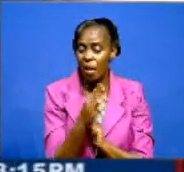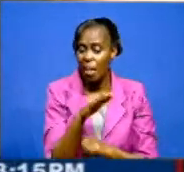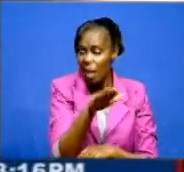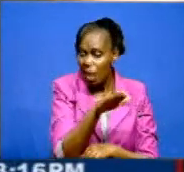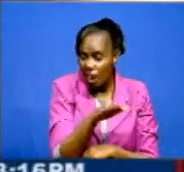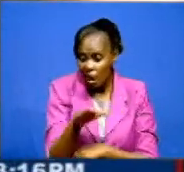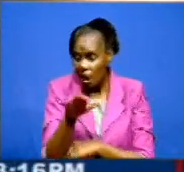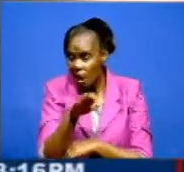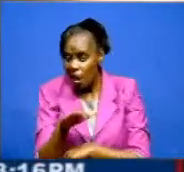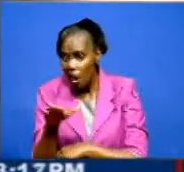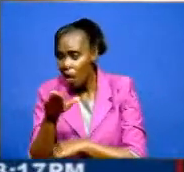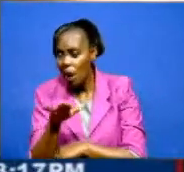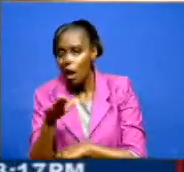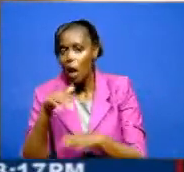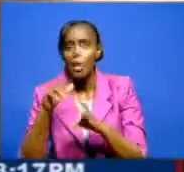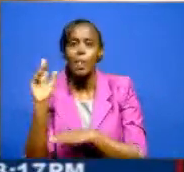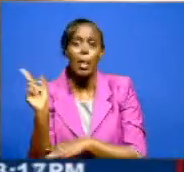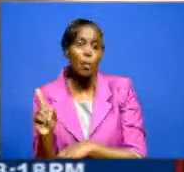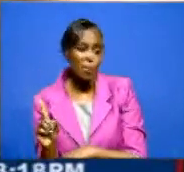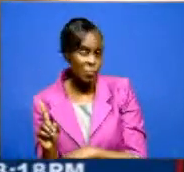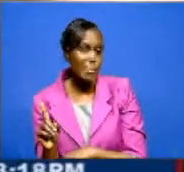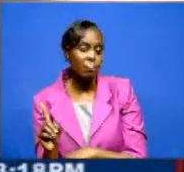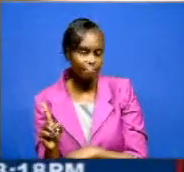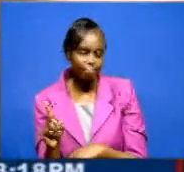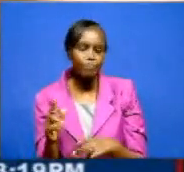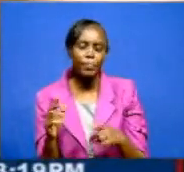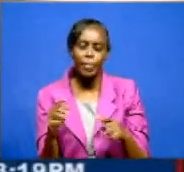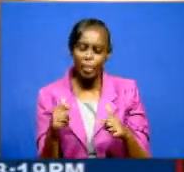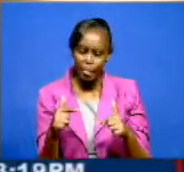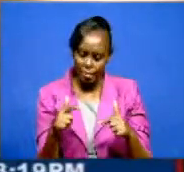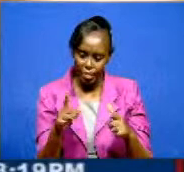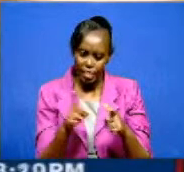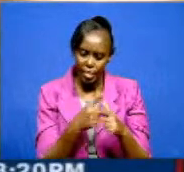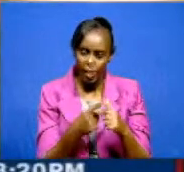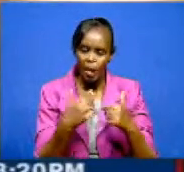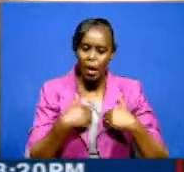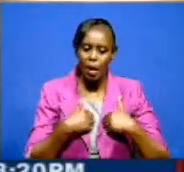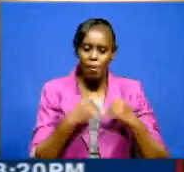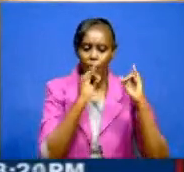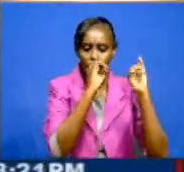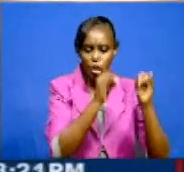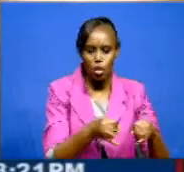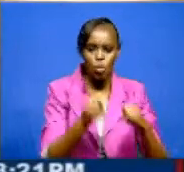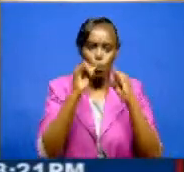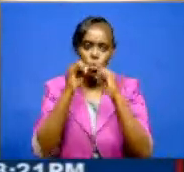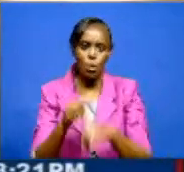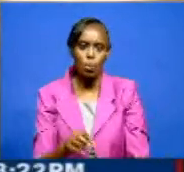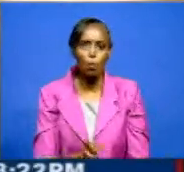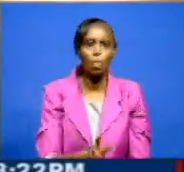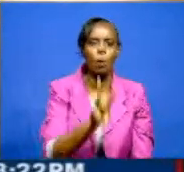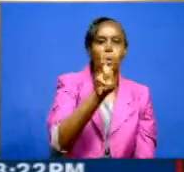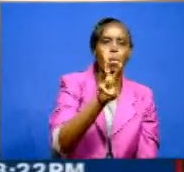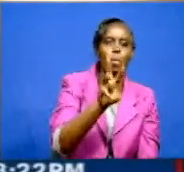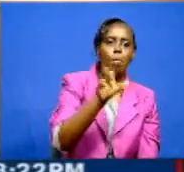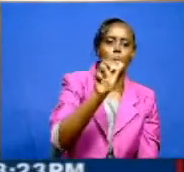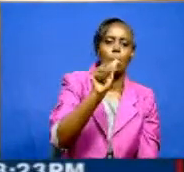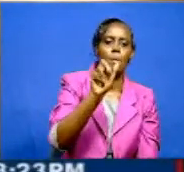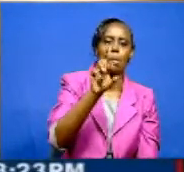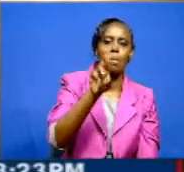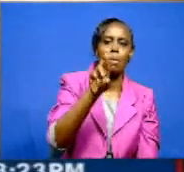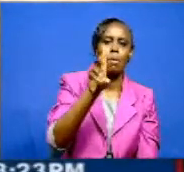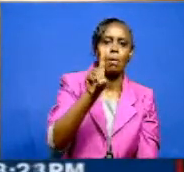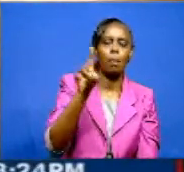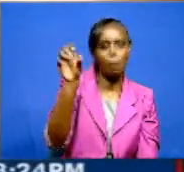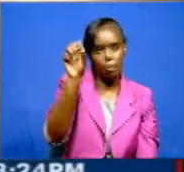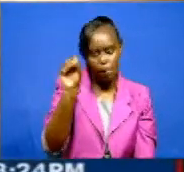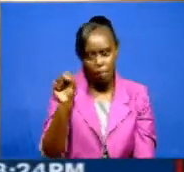Nairobi, it means that you are going to have new wards. Mr. Speaker, in the last general election, I think we